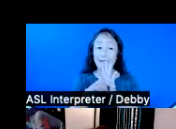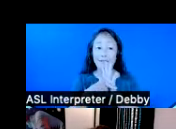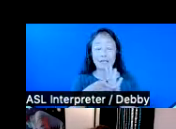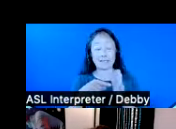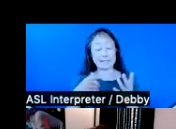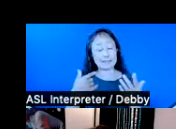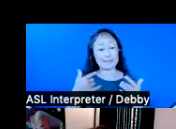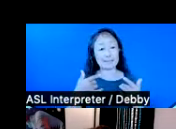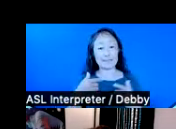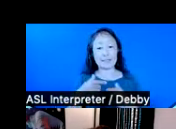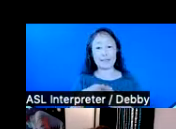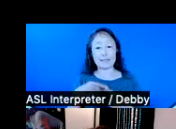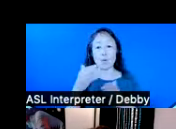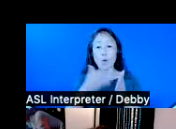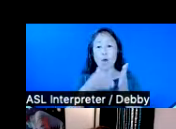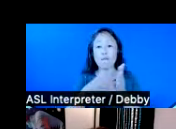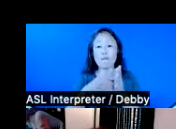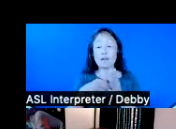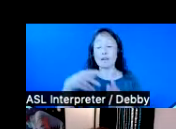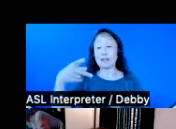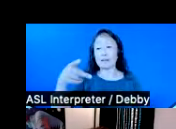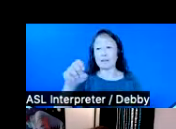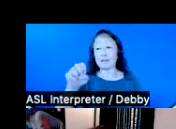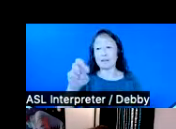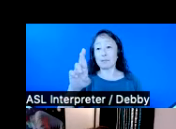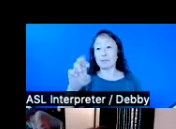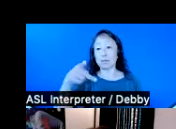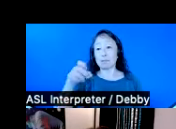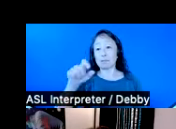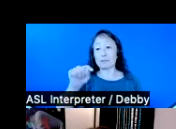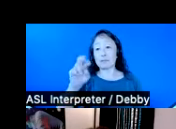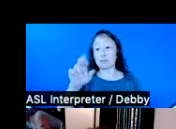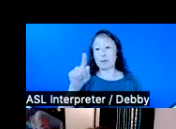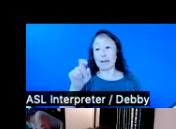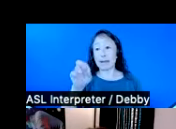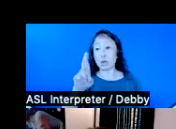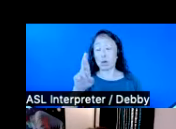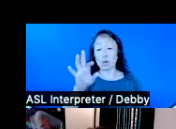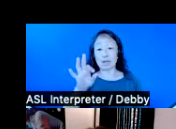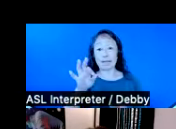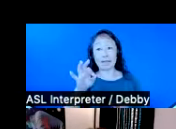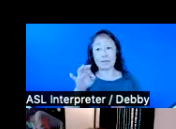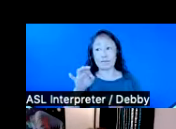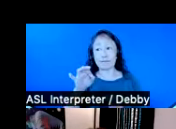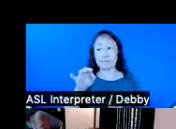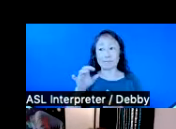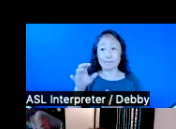assault, the perpetrator, if not caught, convicted, or brought into